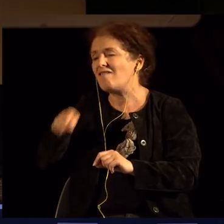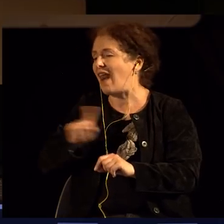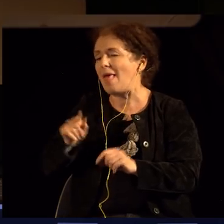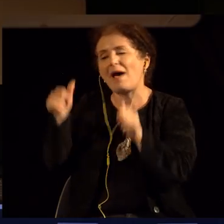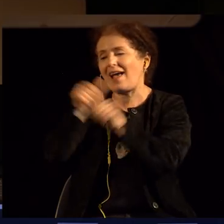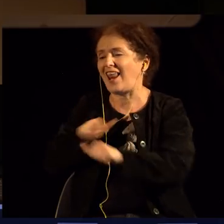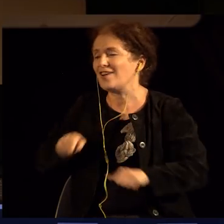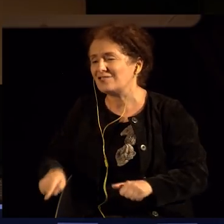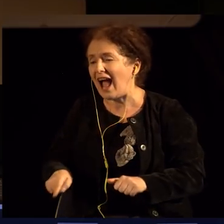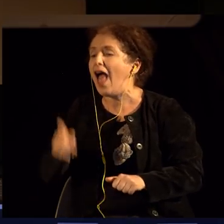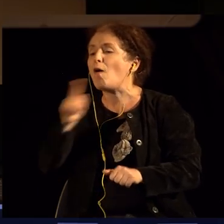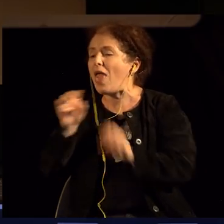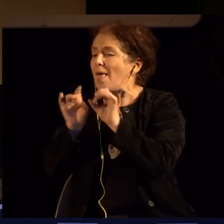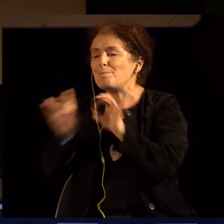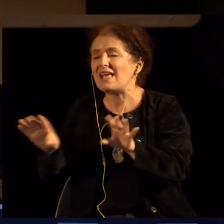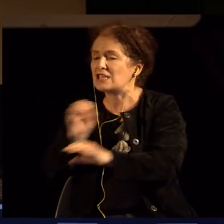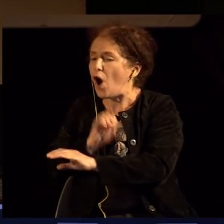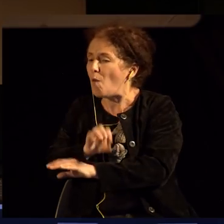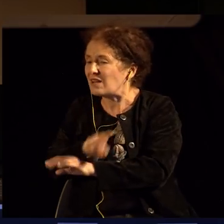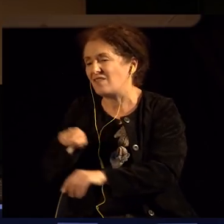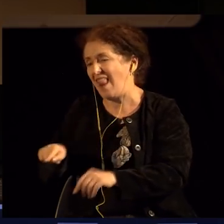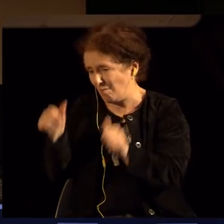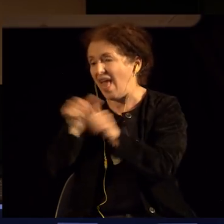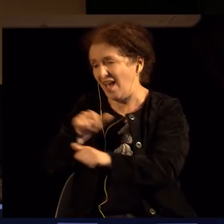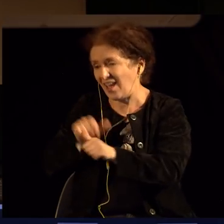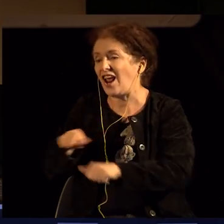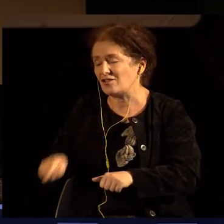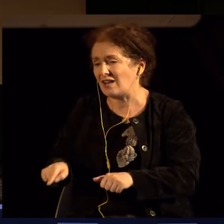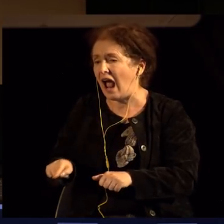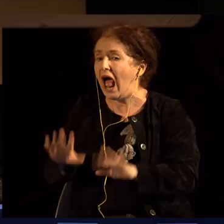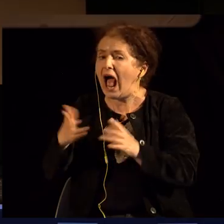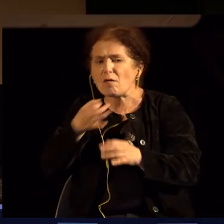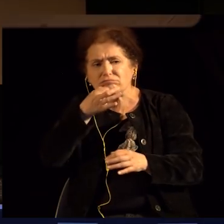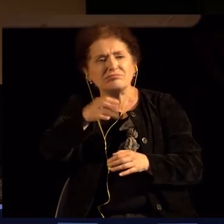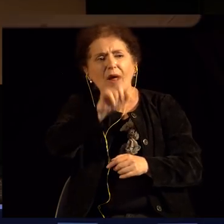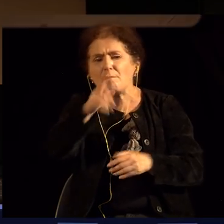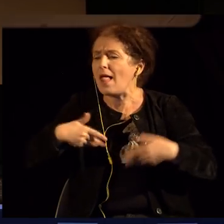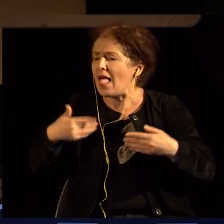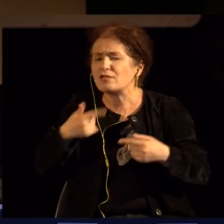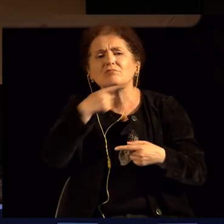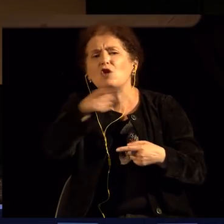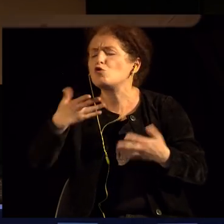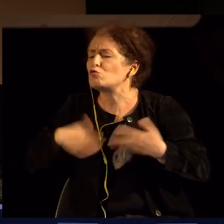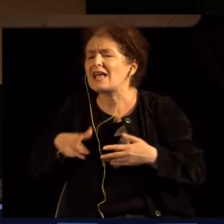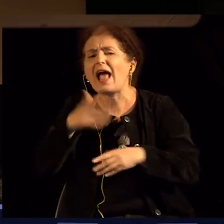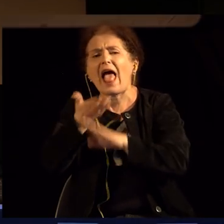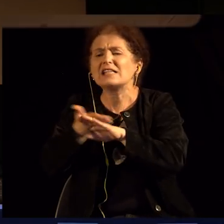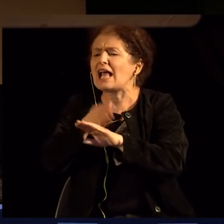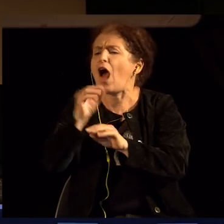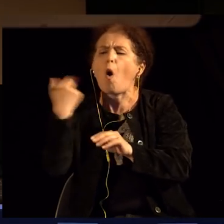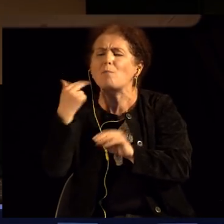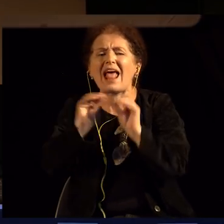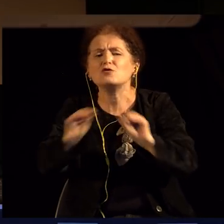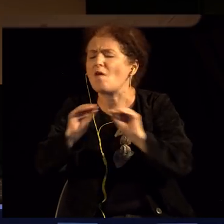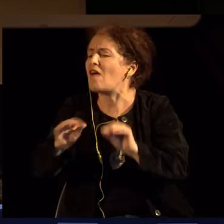And it should also be added that if you ask young people what they want from sex education, the topics of this conference tonight,